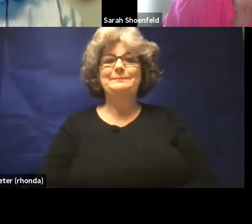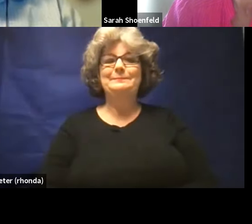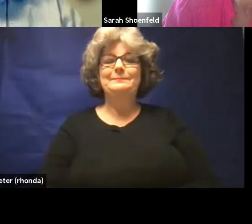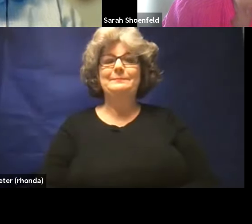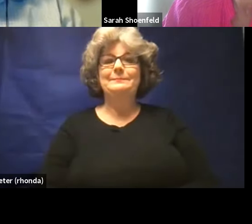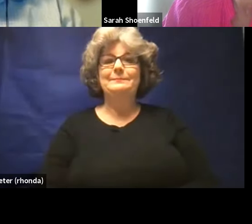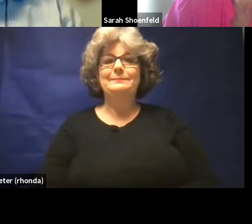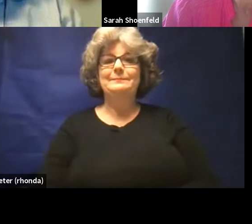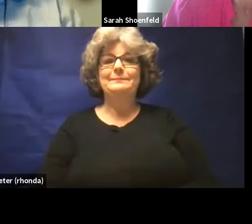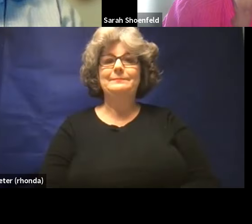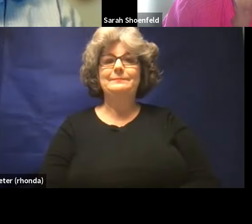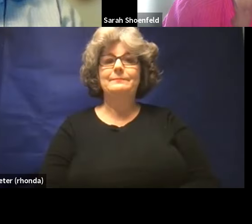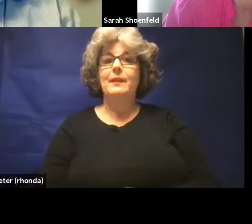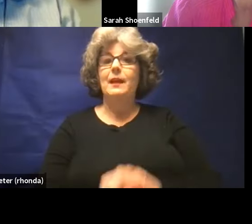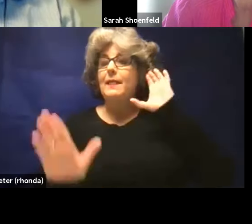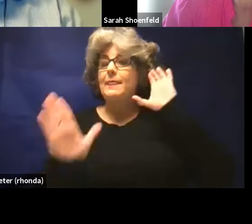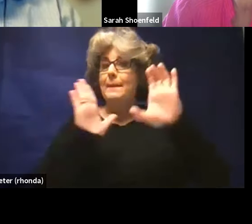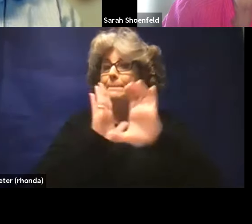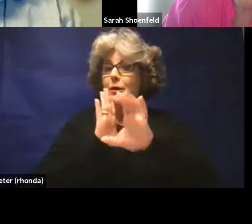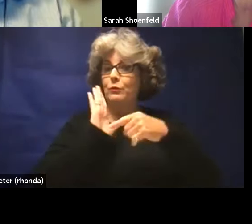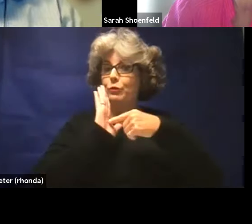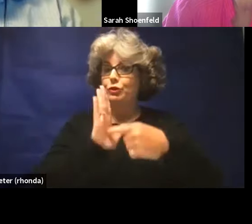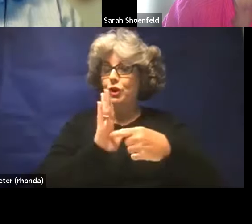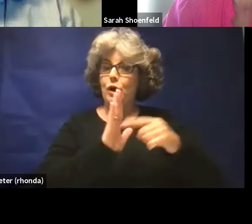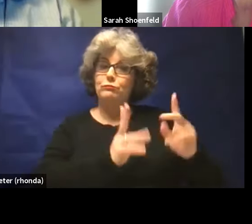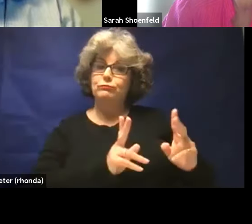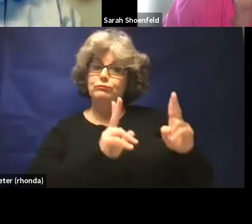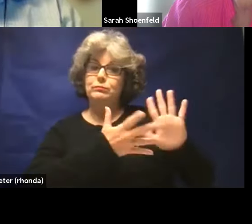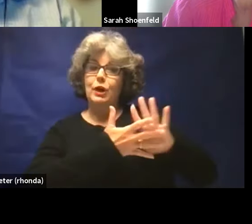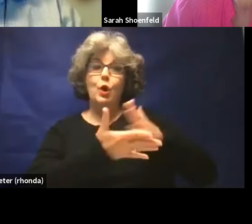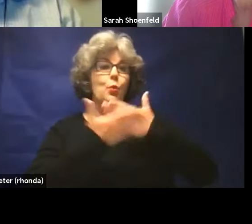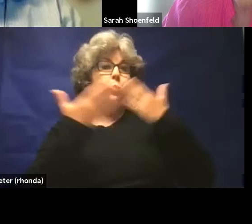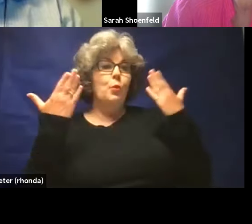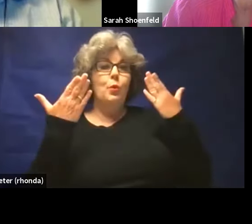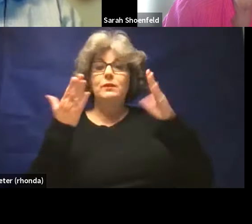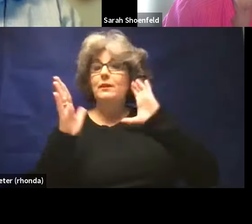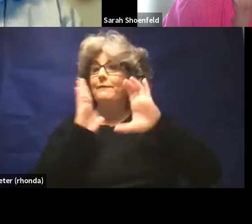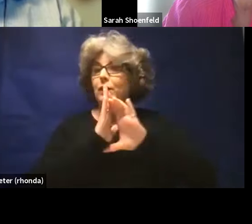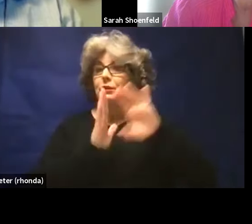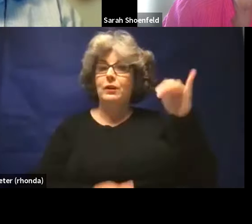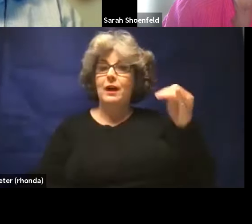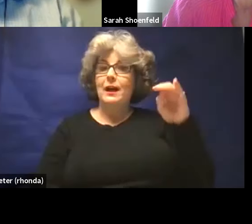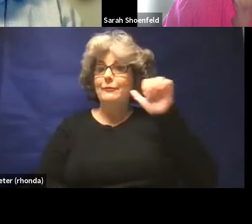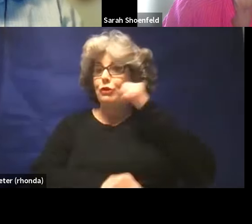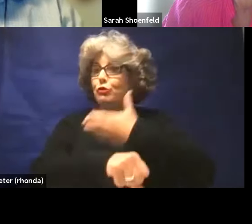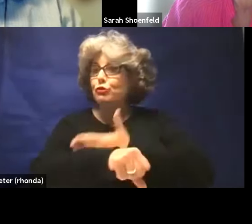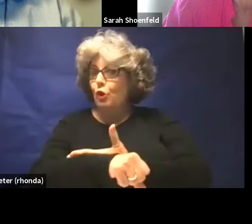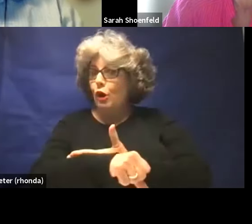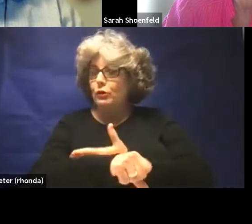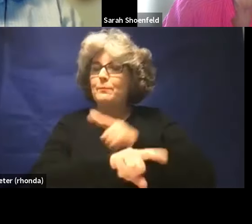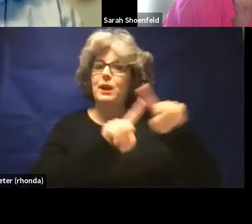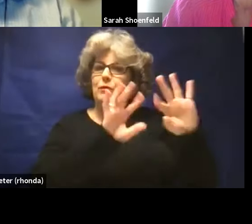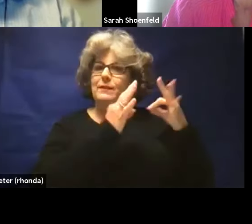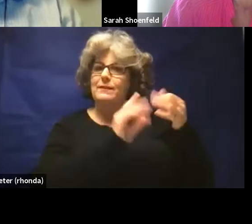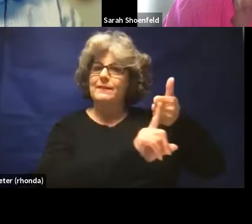And actually the photo that's shown with the clip, because I don't have a photo of Joe's daughter, I've included a photo of the Drew family with this